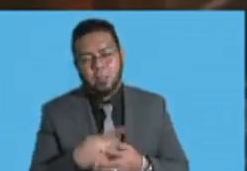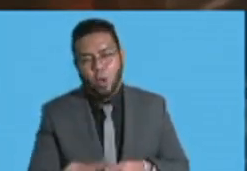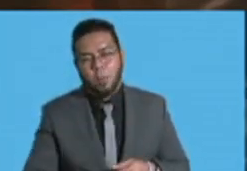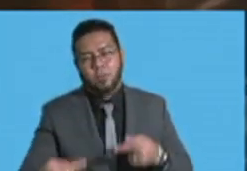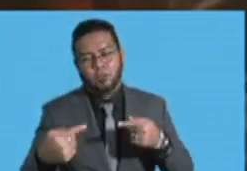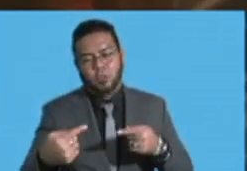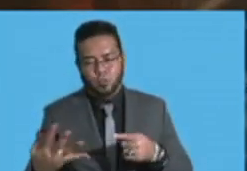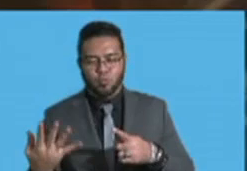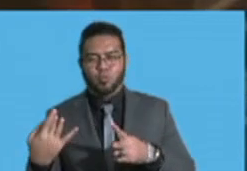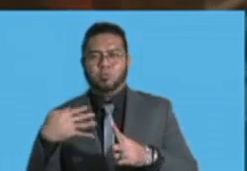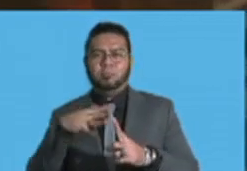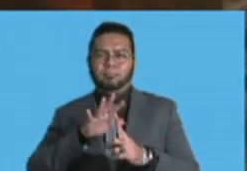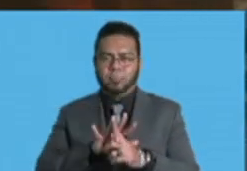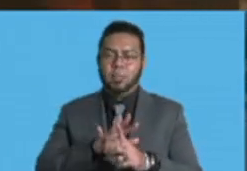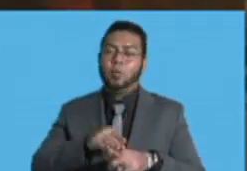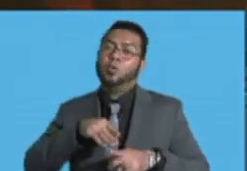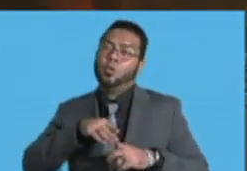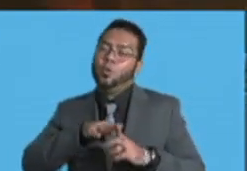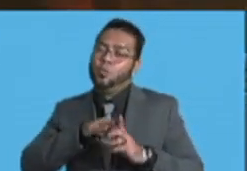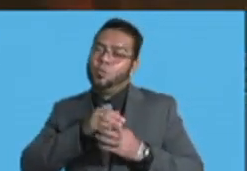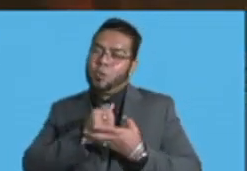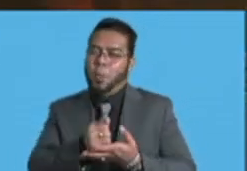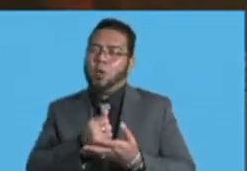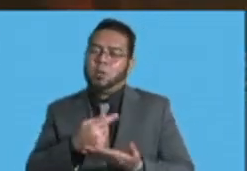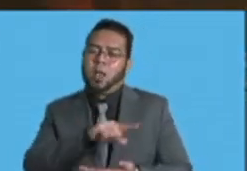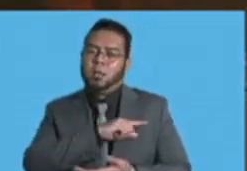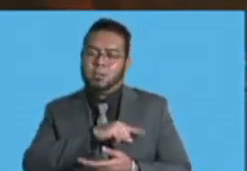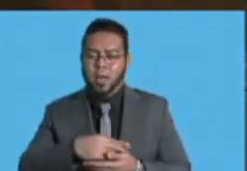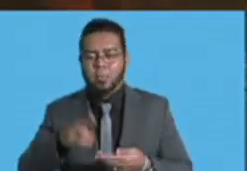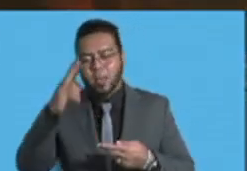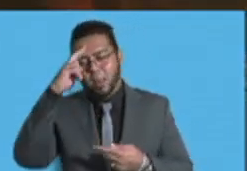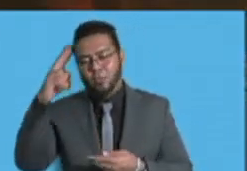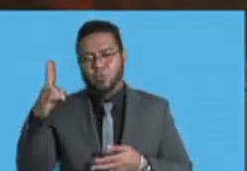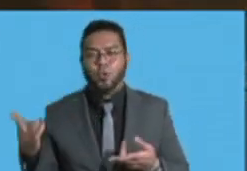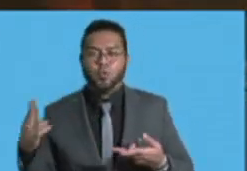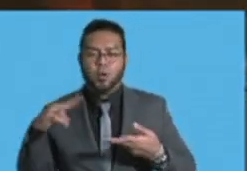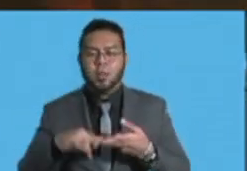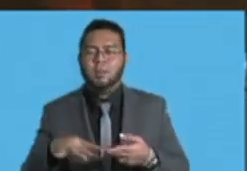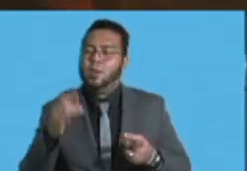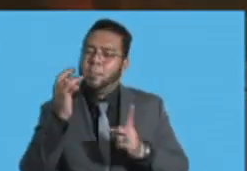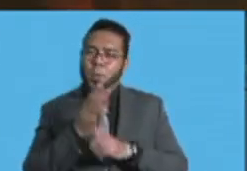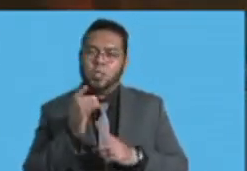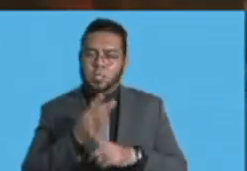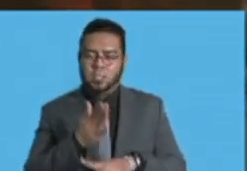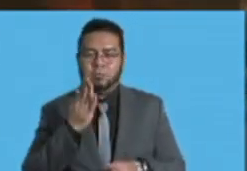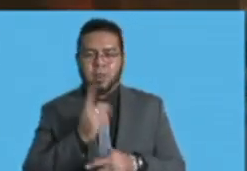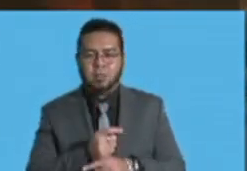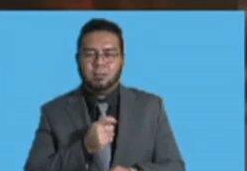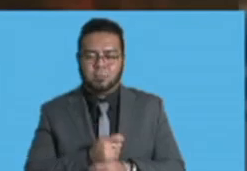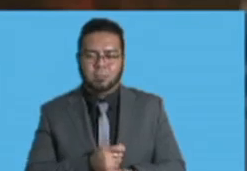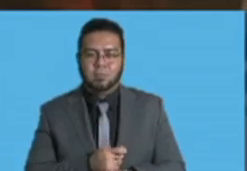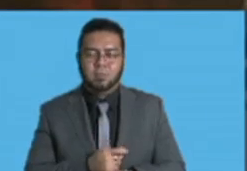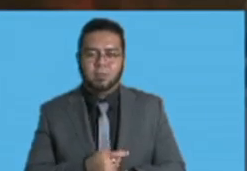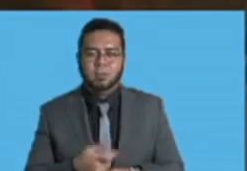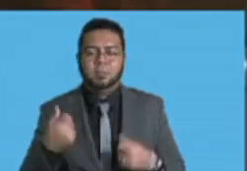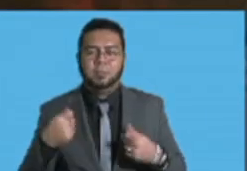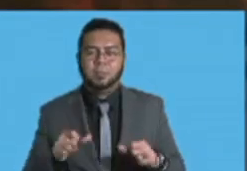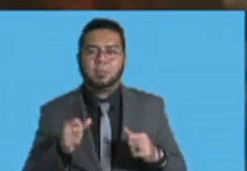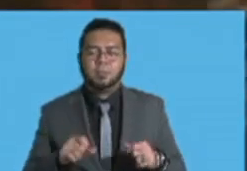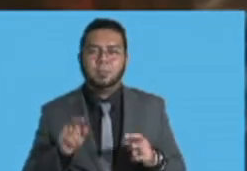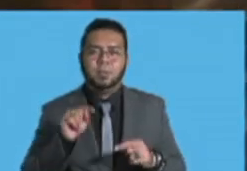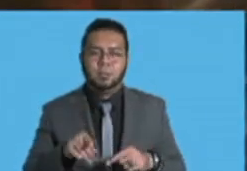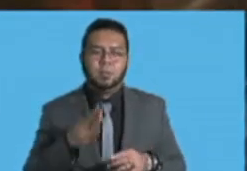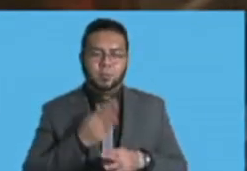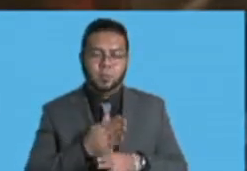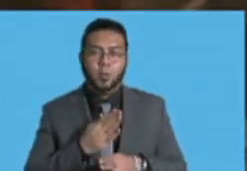get behind the endeavor in a show of national unity in such an important task. To succeed in that endeavor,